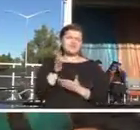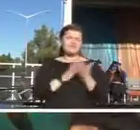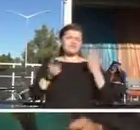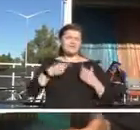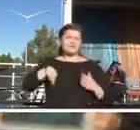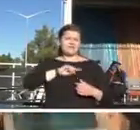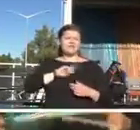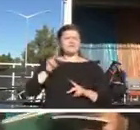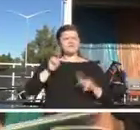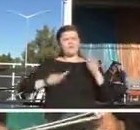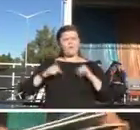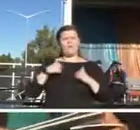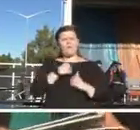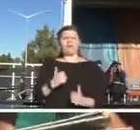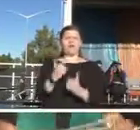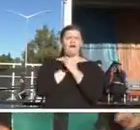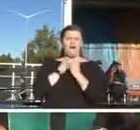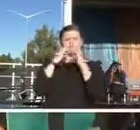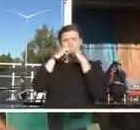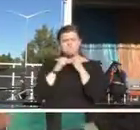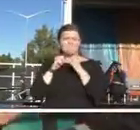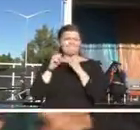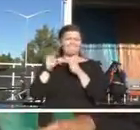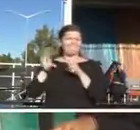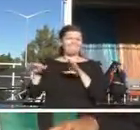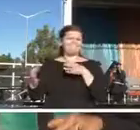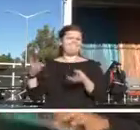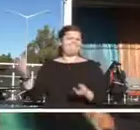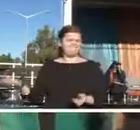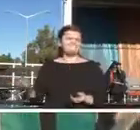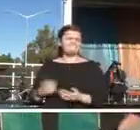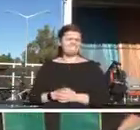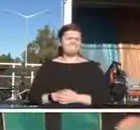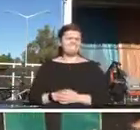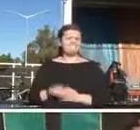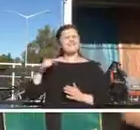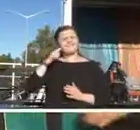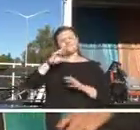of a loved one. It has been